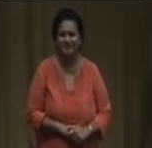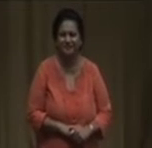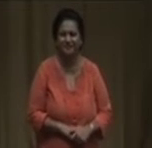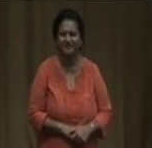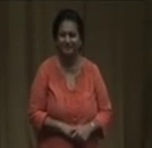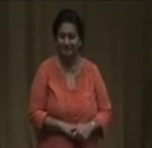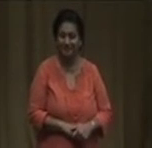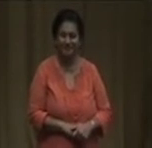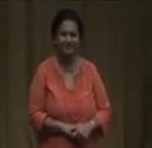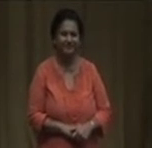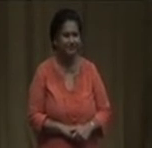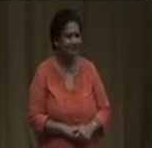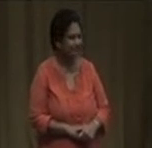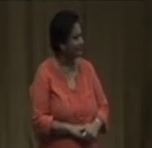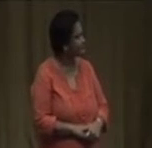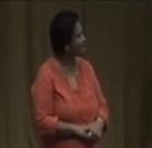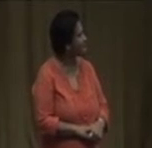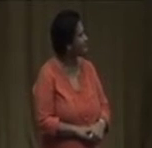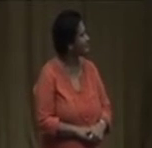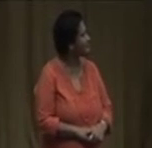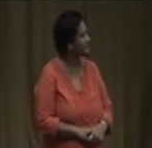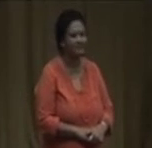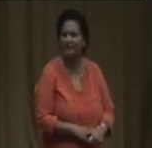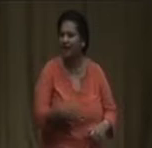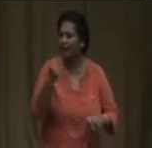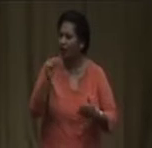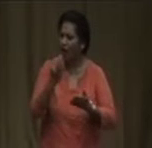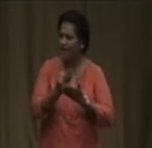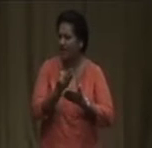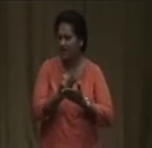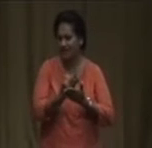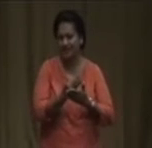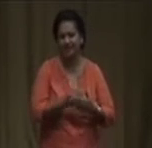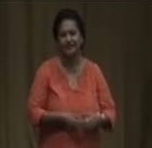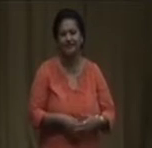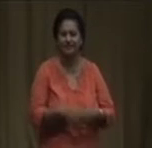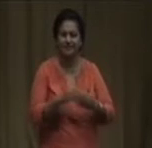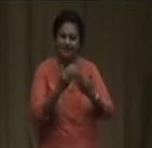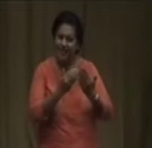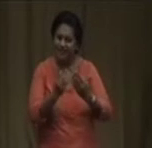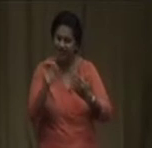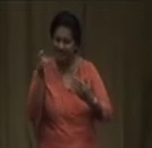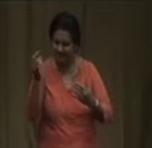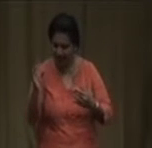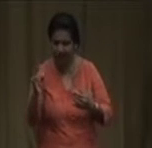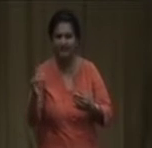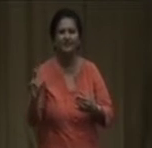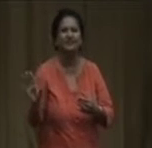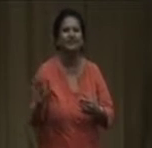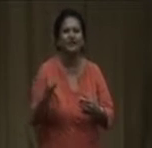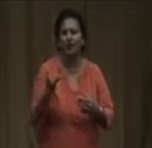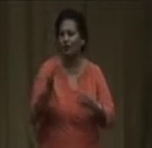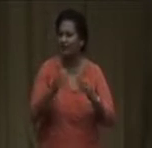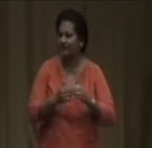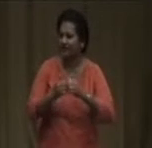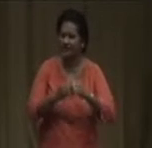to online resources with no obligation or course fees. Study independently or learn with your peers. Only